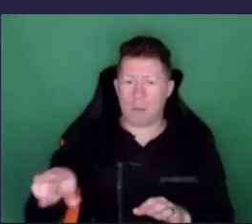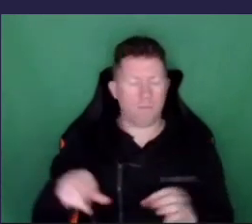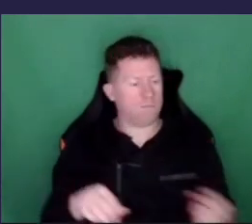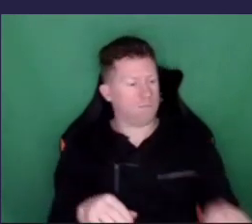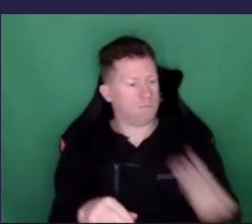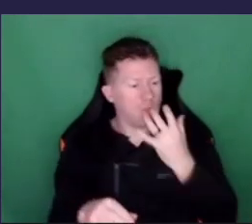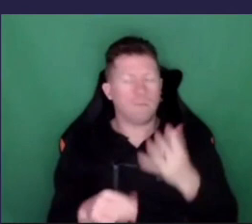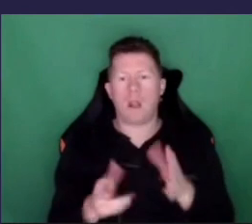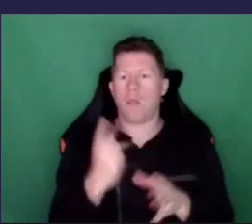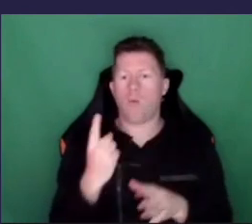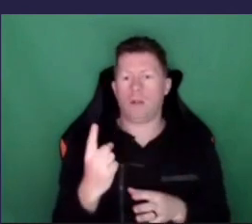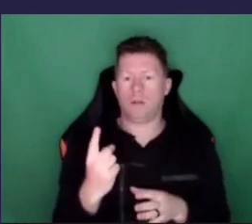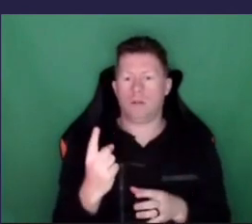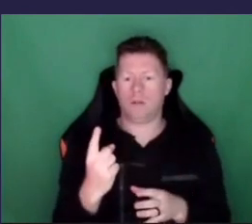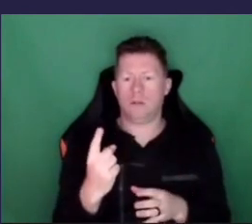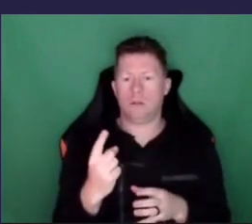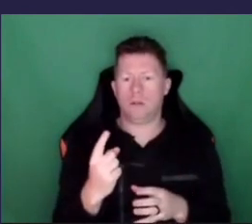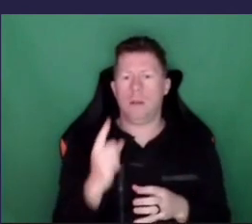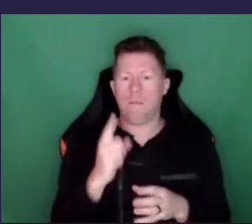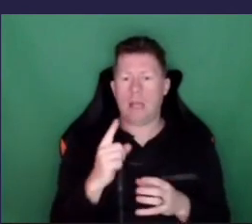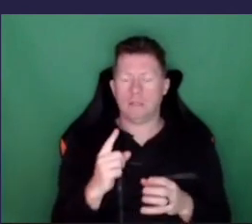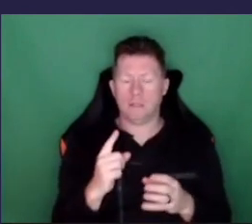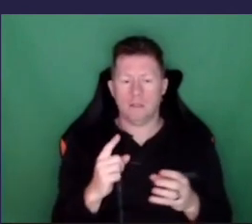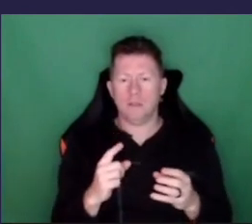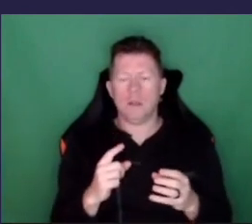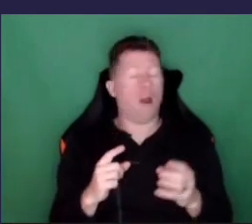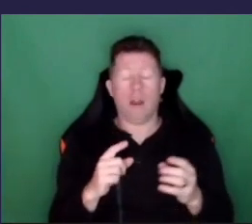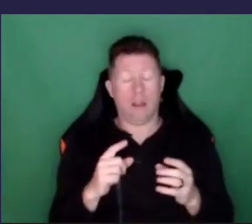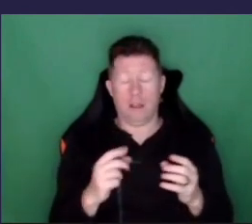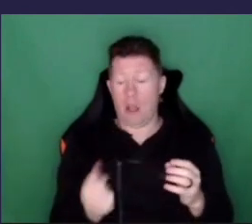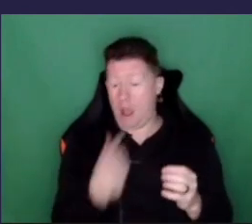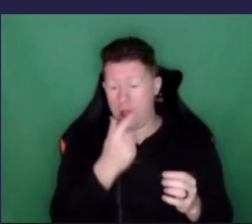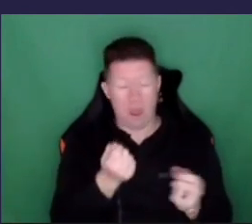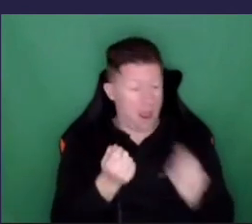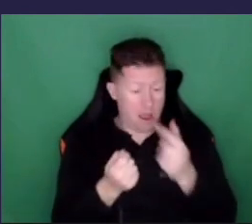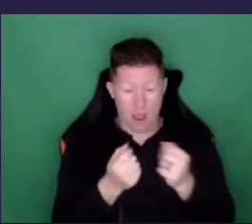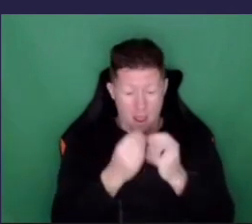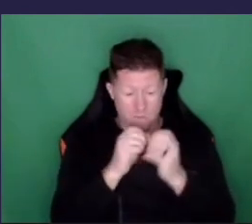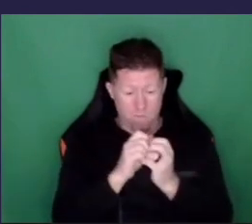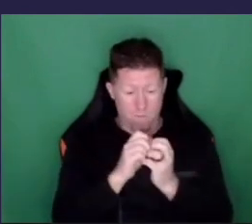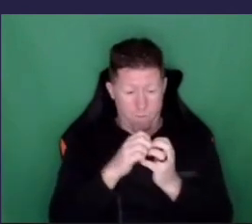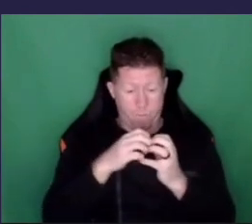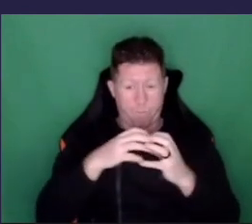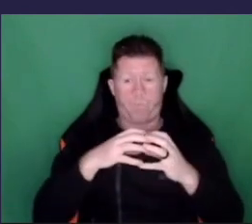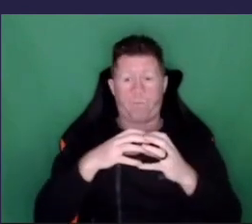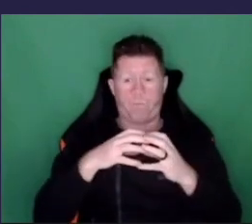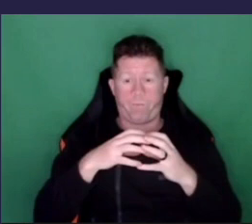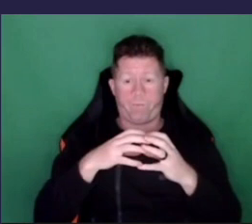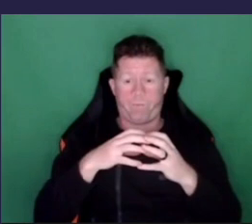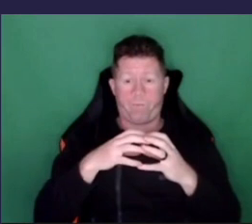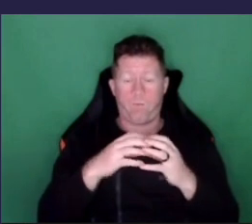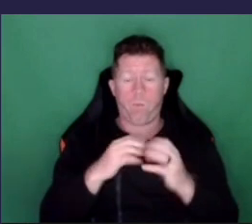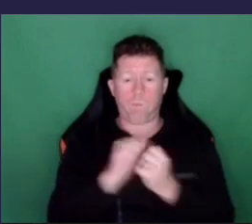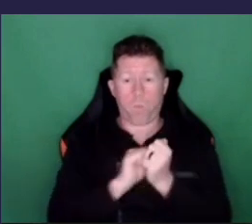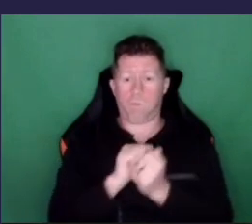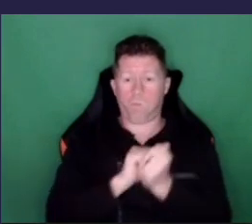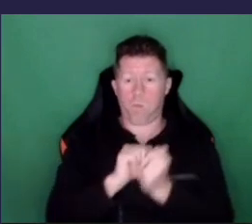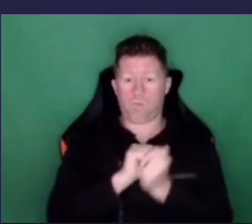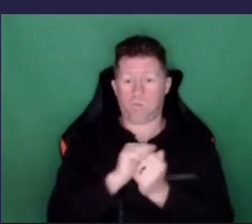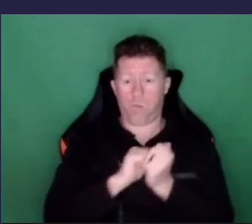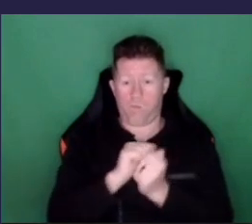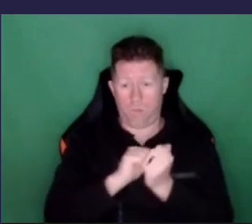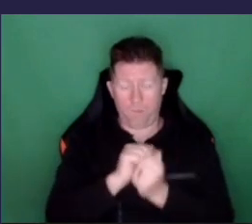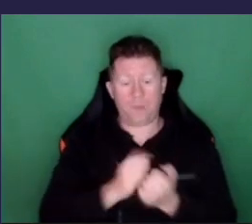a huge wad of gum in her mouth. And at the supper table, she would remove the wad of gum, stick it on her